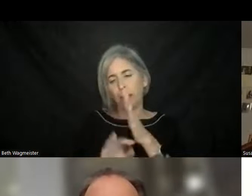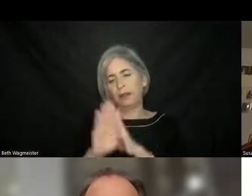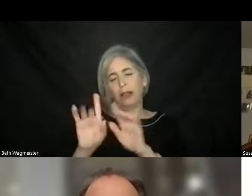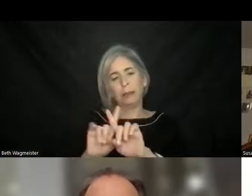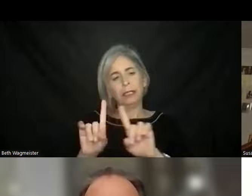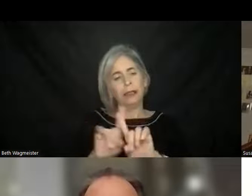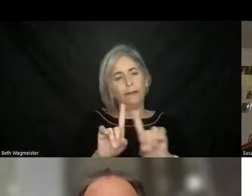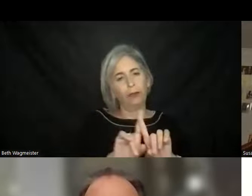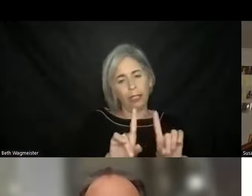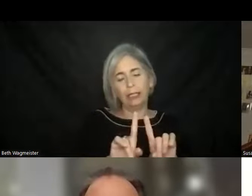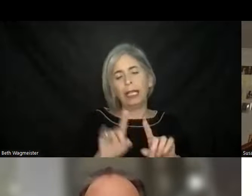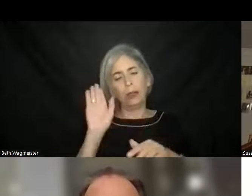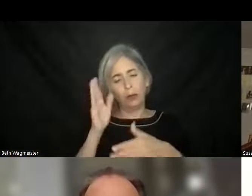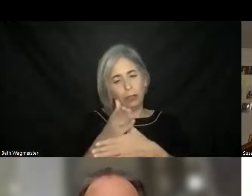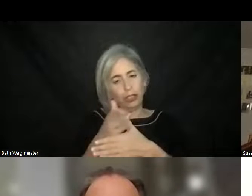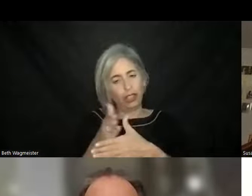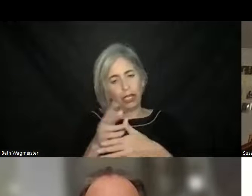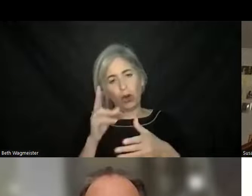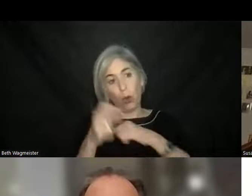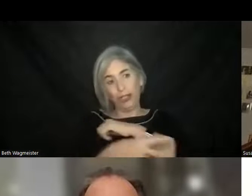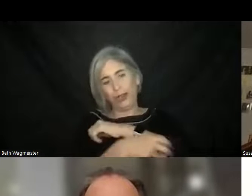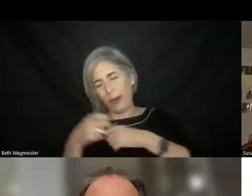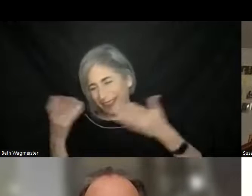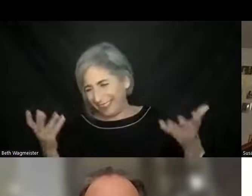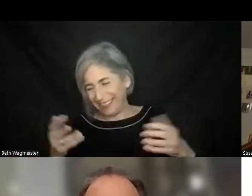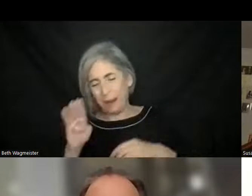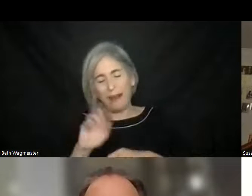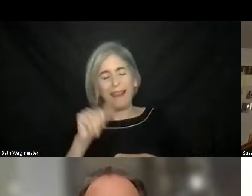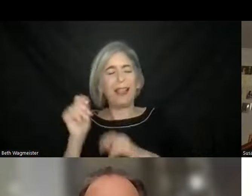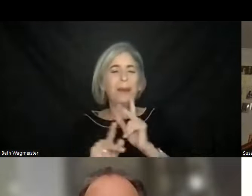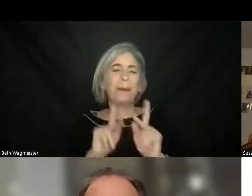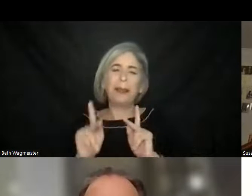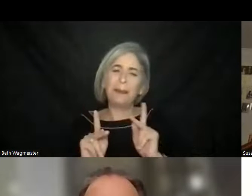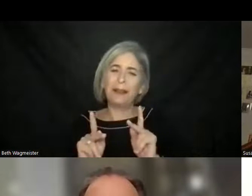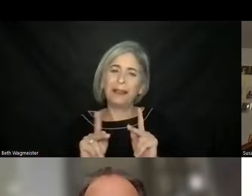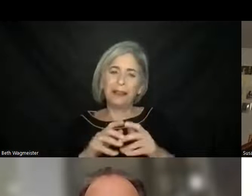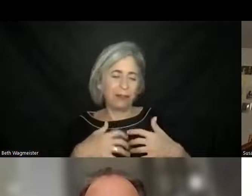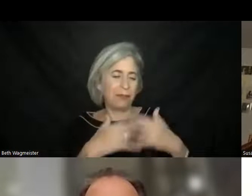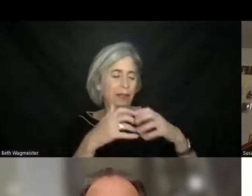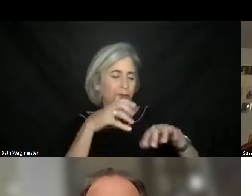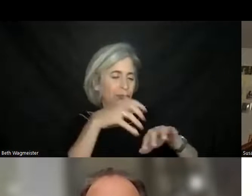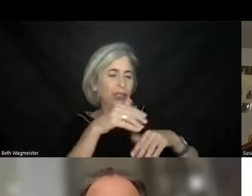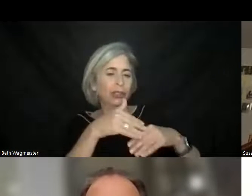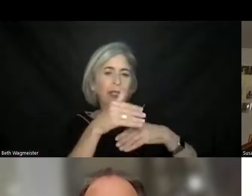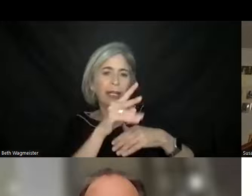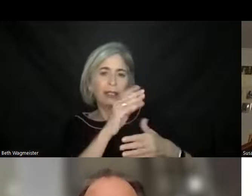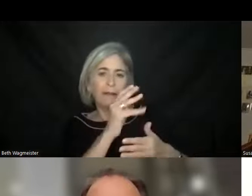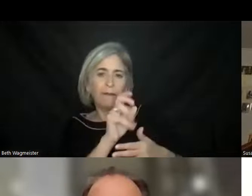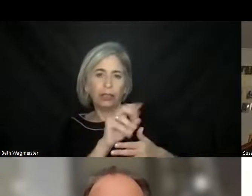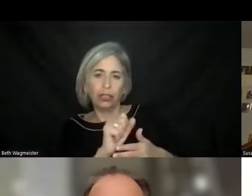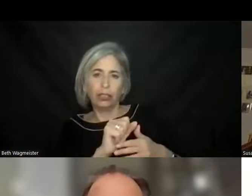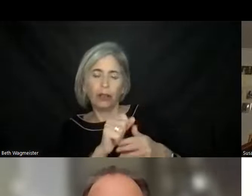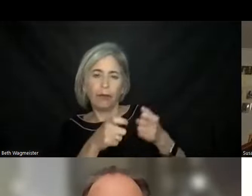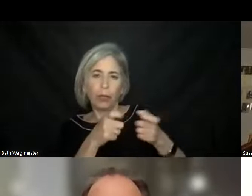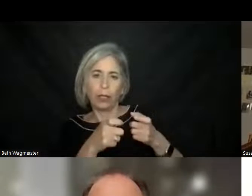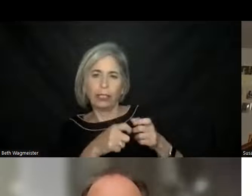states and maybe shared or stolen by others or even built into the next version of the regulations. So we